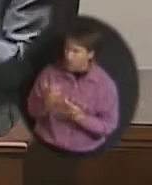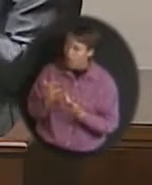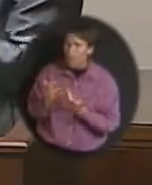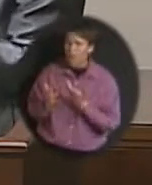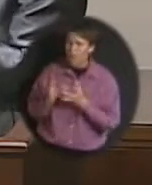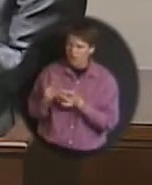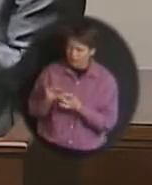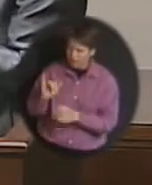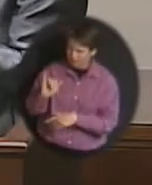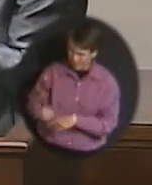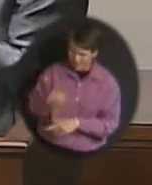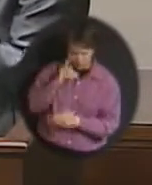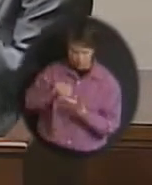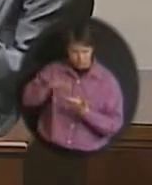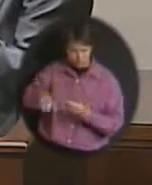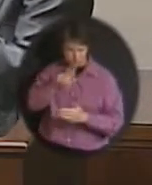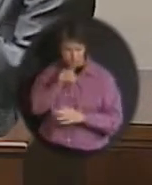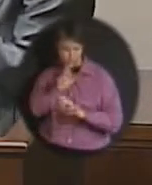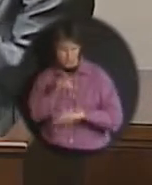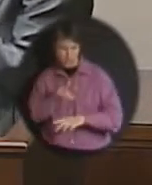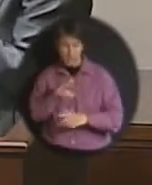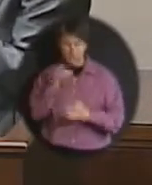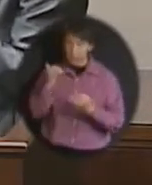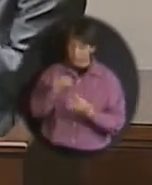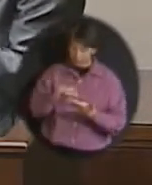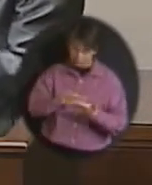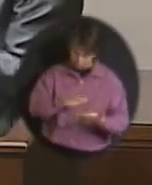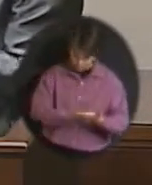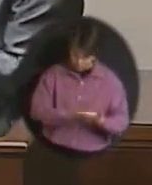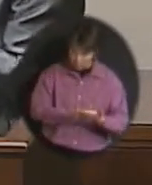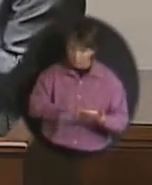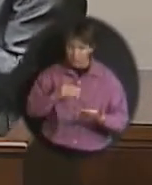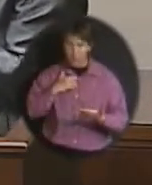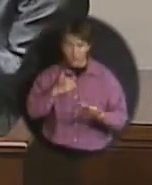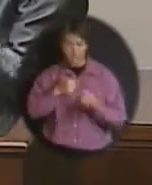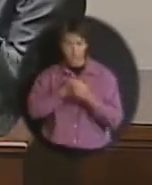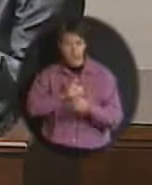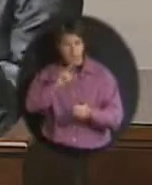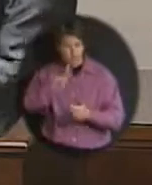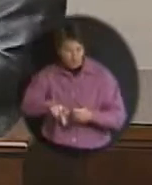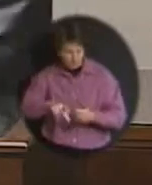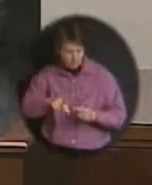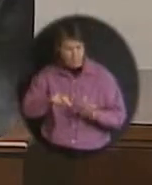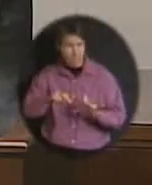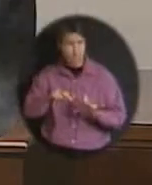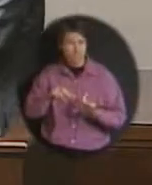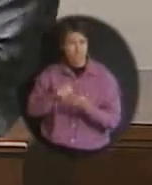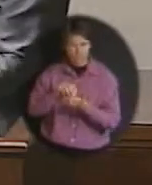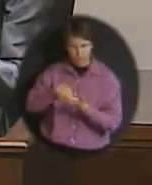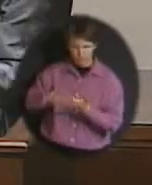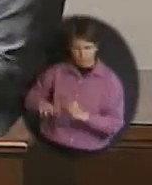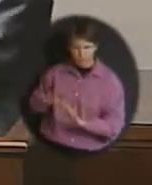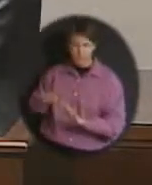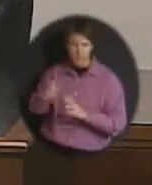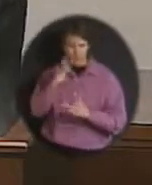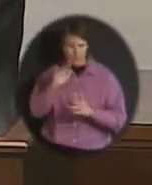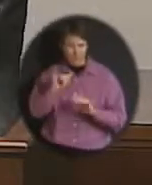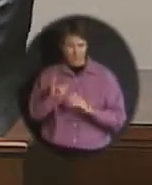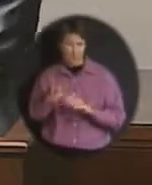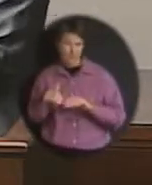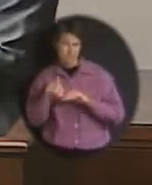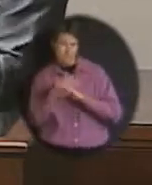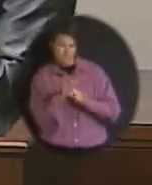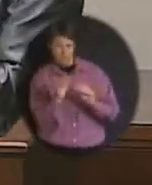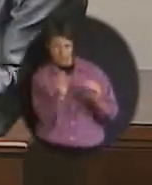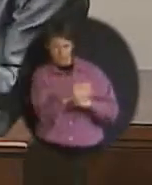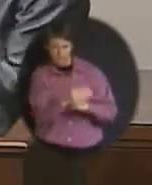The reports right now, tracking reports, following up on interventions and stuff, is a lot of that's flowing directly to the office.